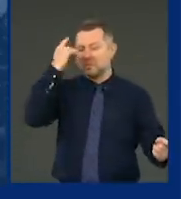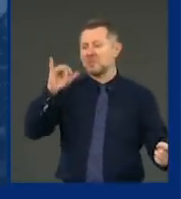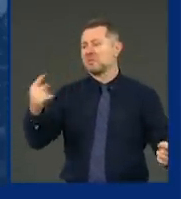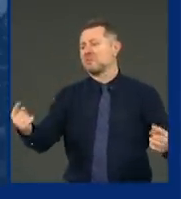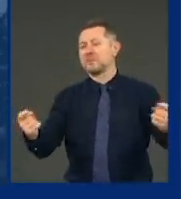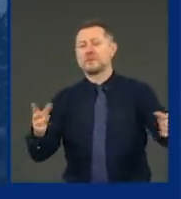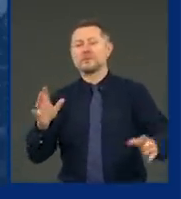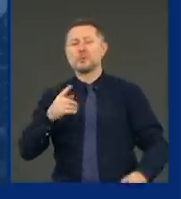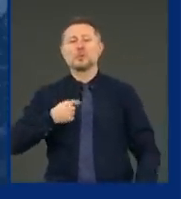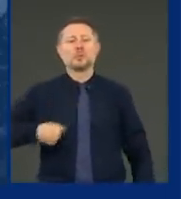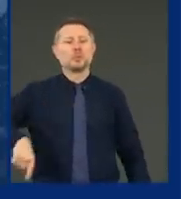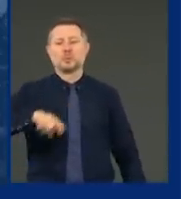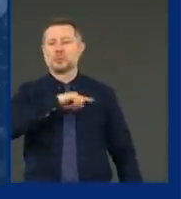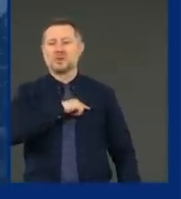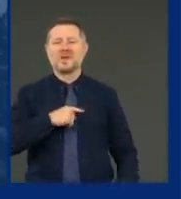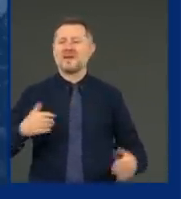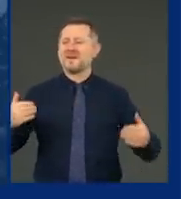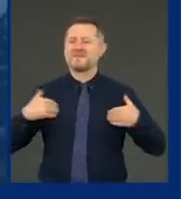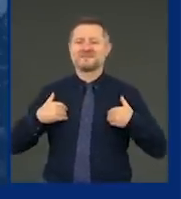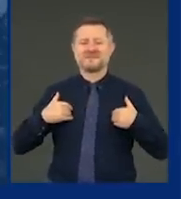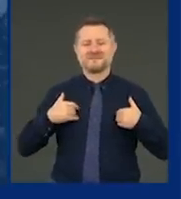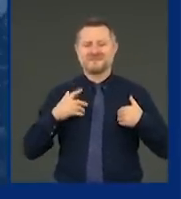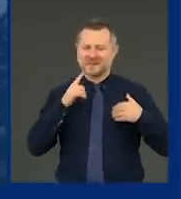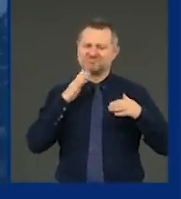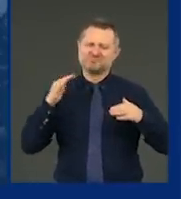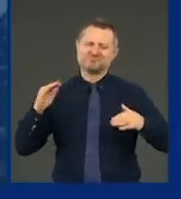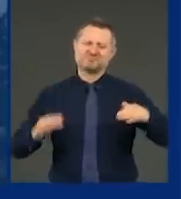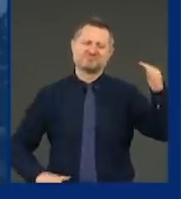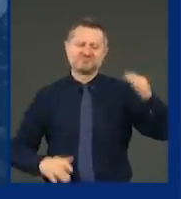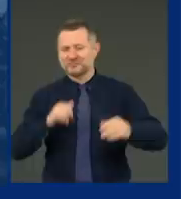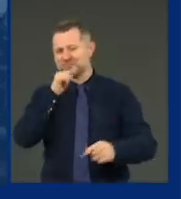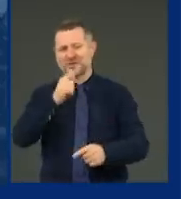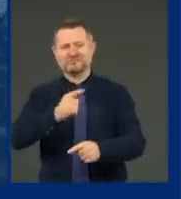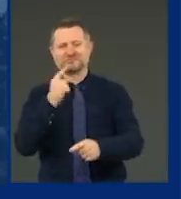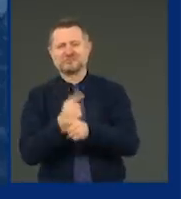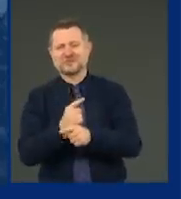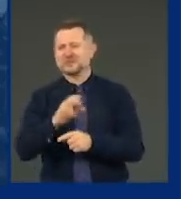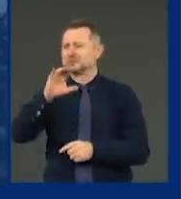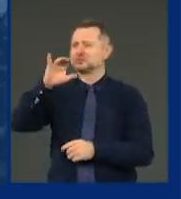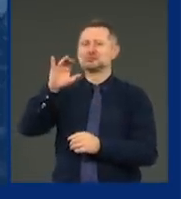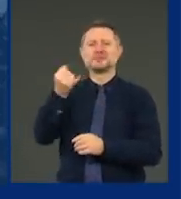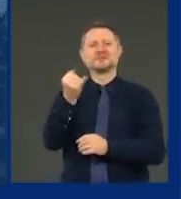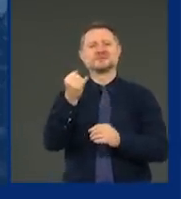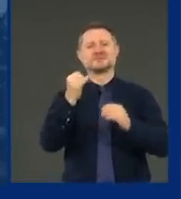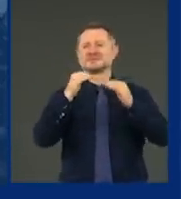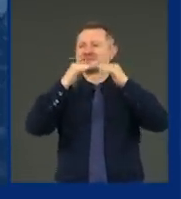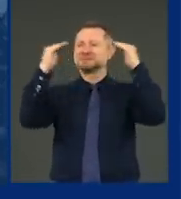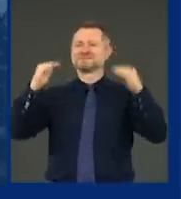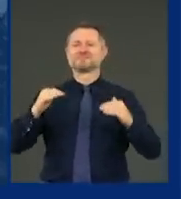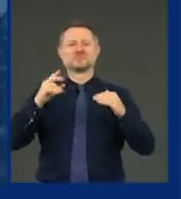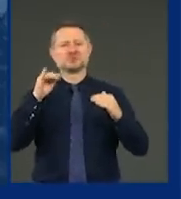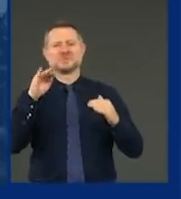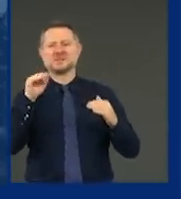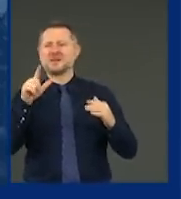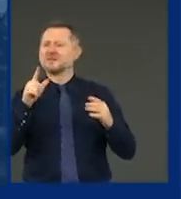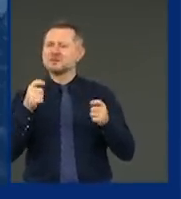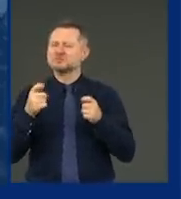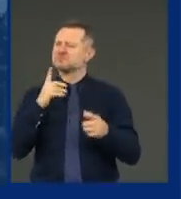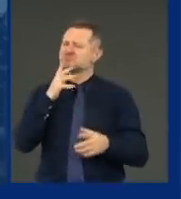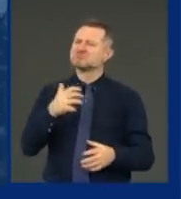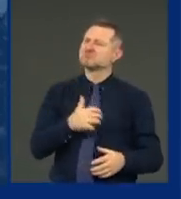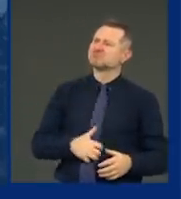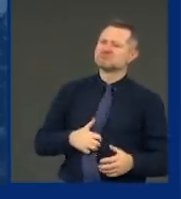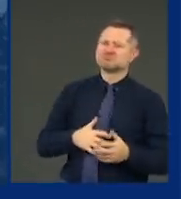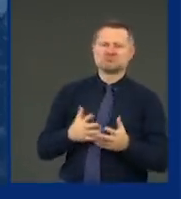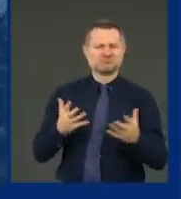an injustice in the criminal justice system that is abhorrent. That is the truth. It doesn't make